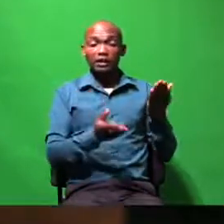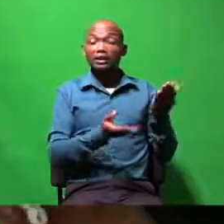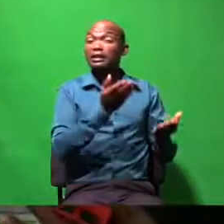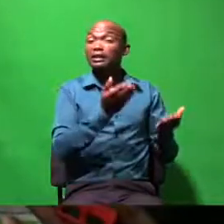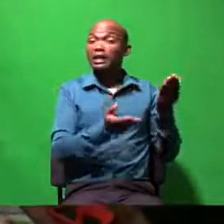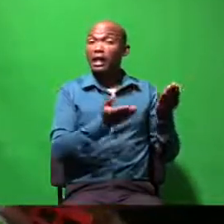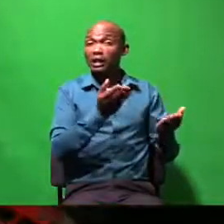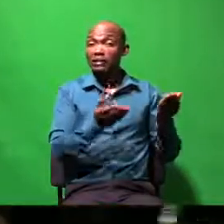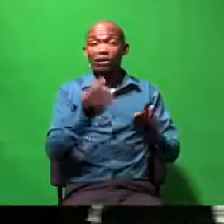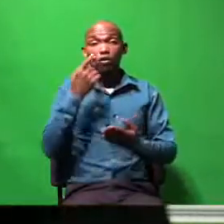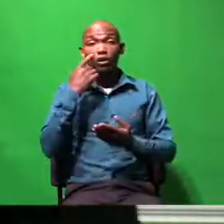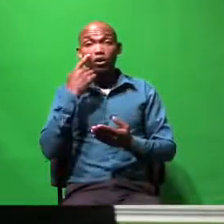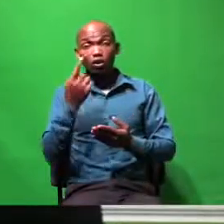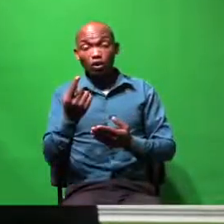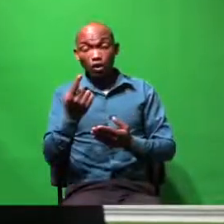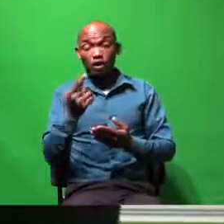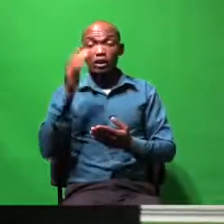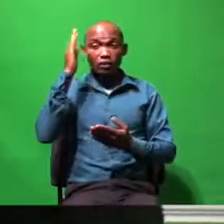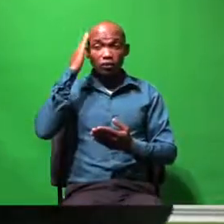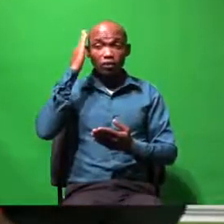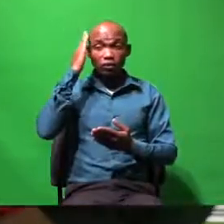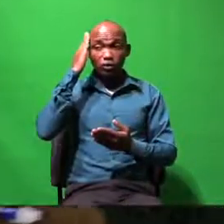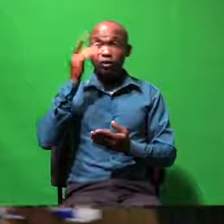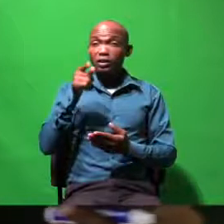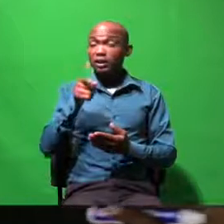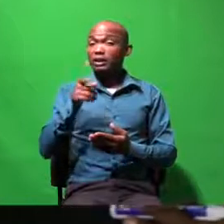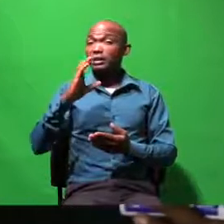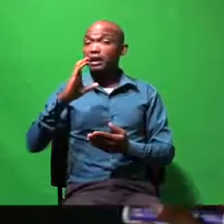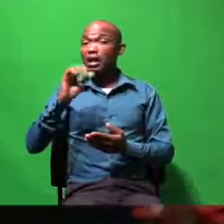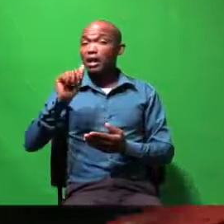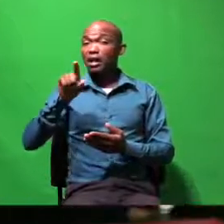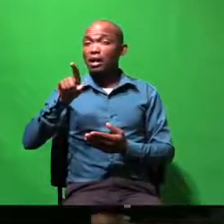you look and if you know this capillary, they